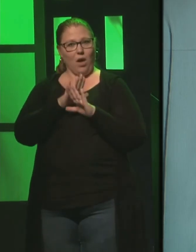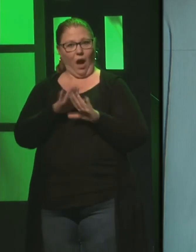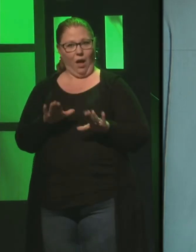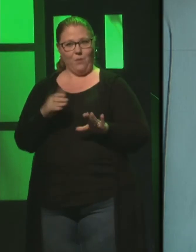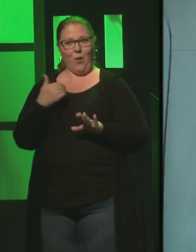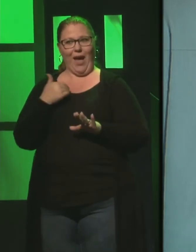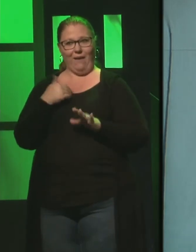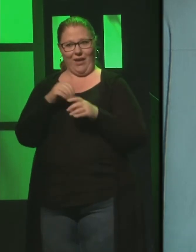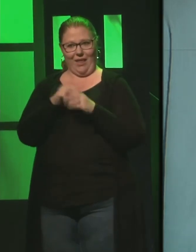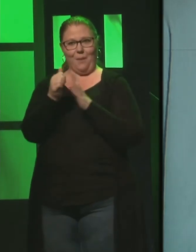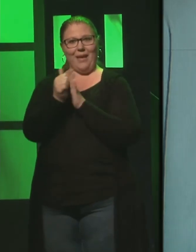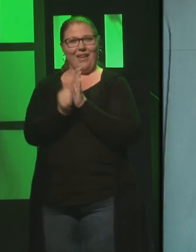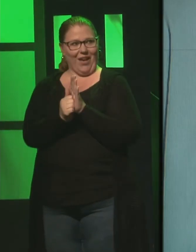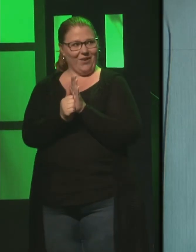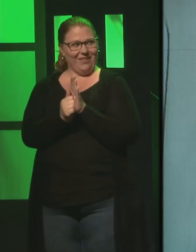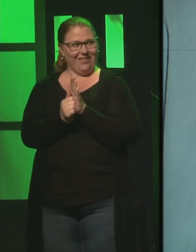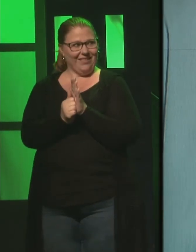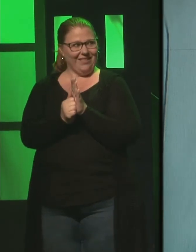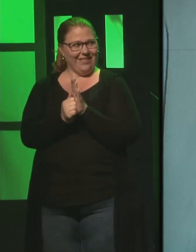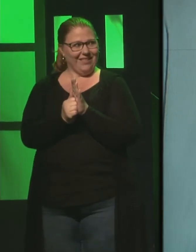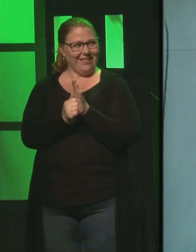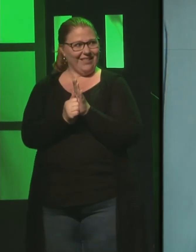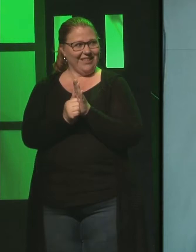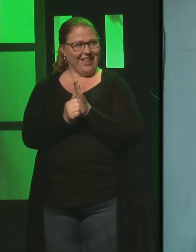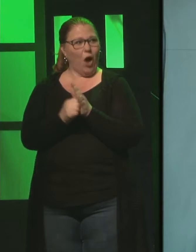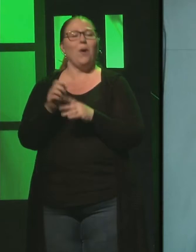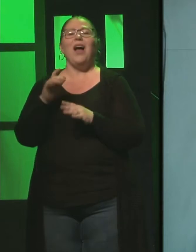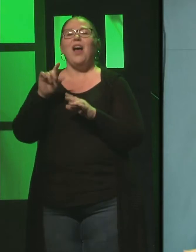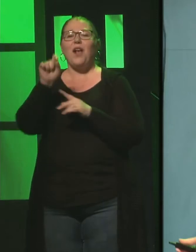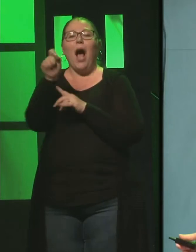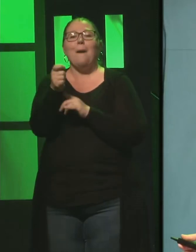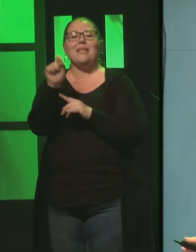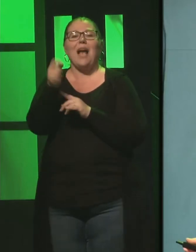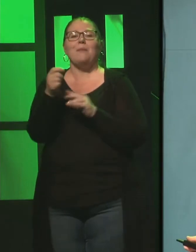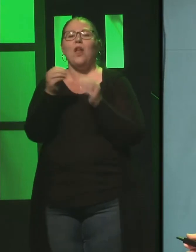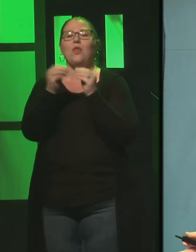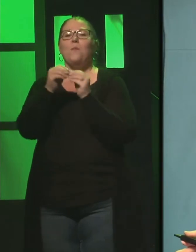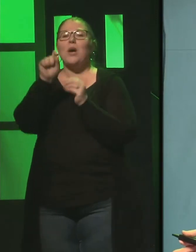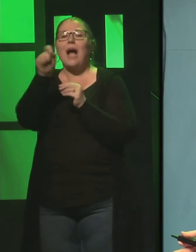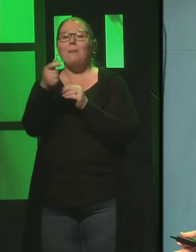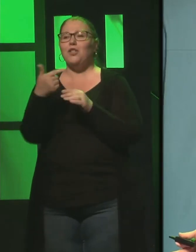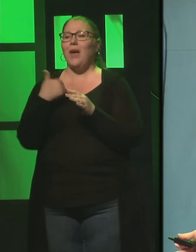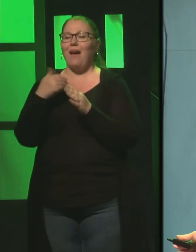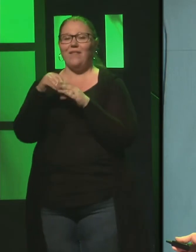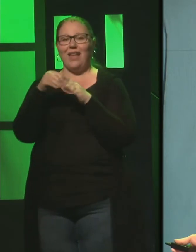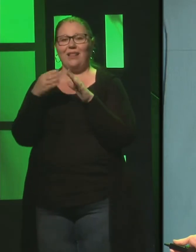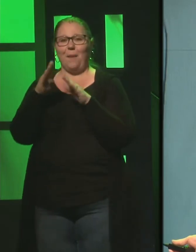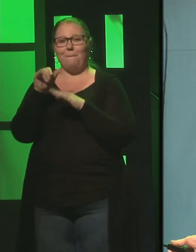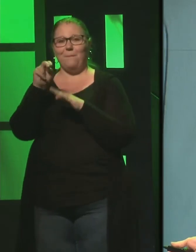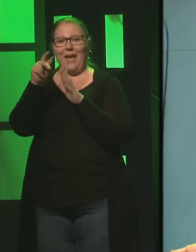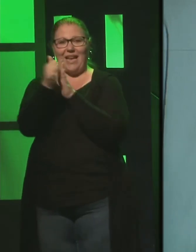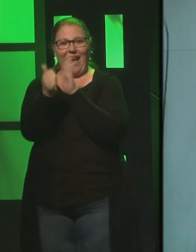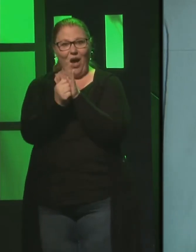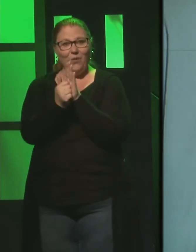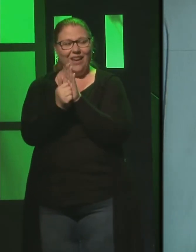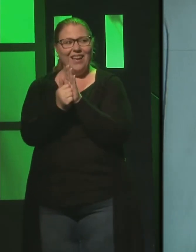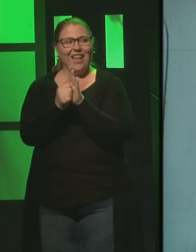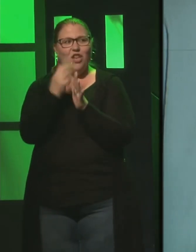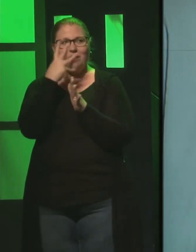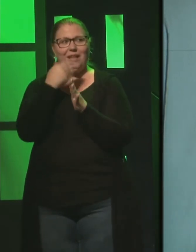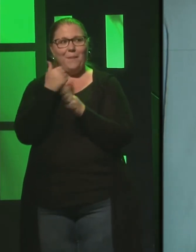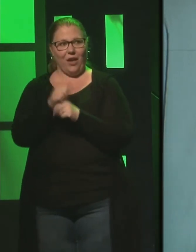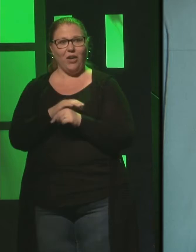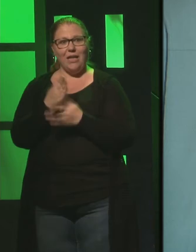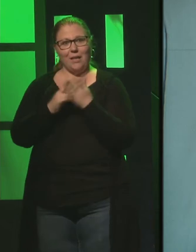have in your bank account? I'm usually striving for one comma. That's what I go for, right? Some of us are like, yeah, I want